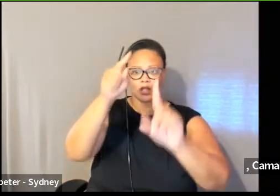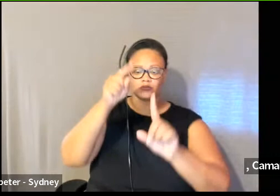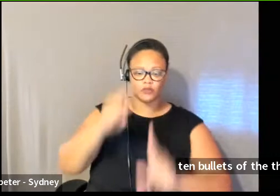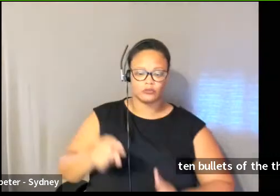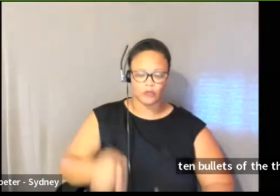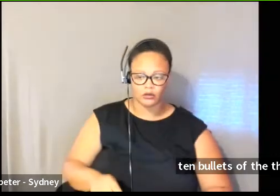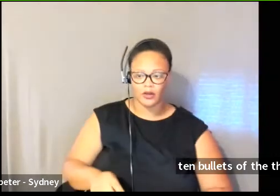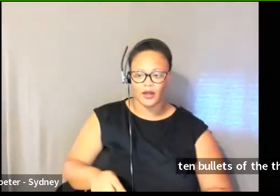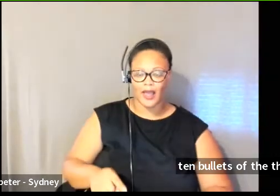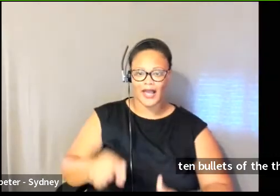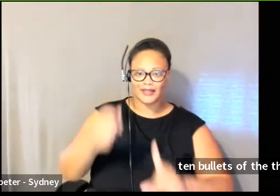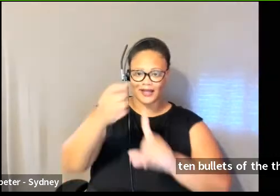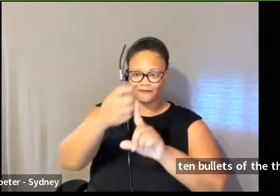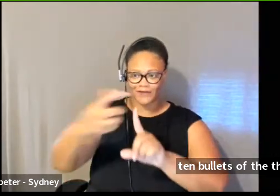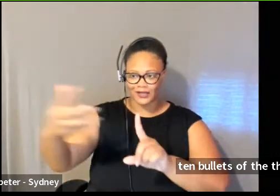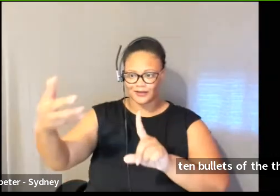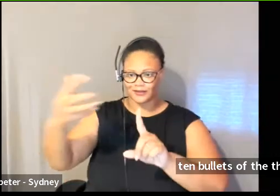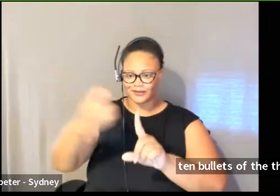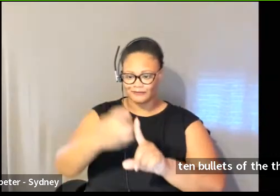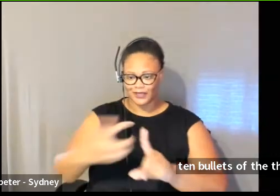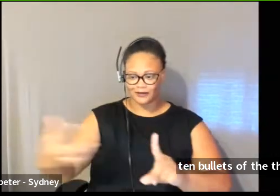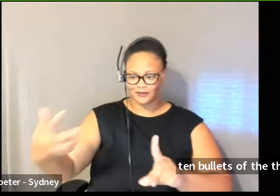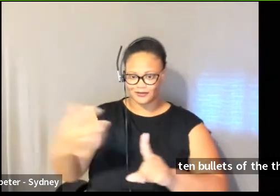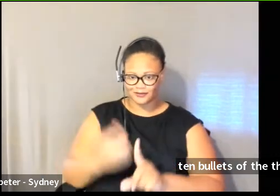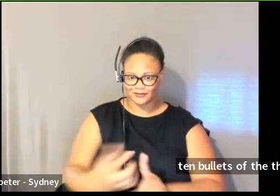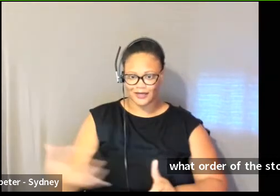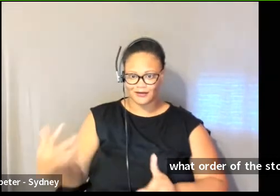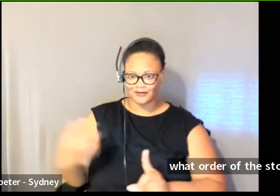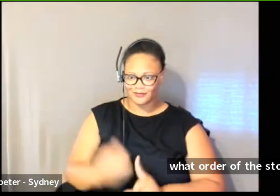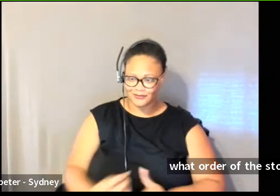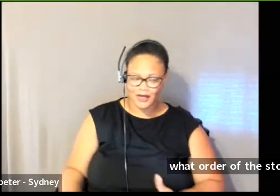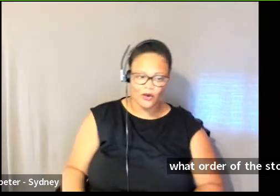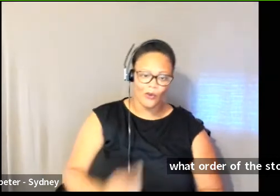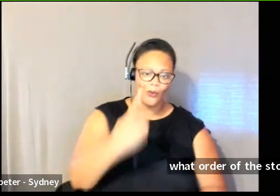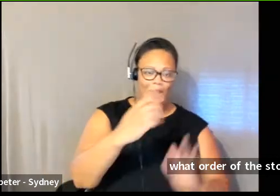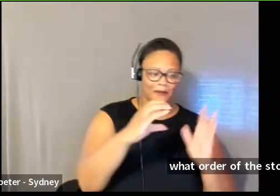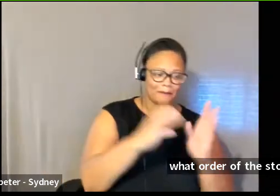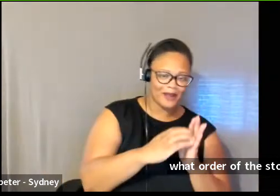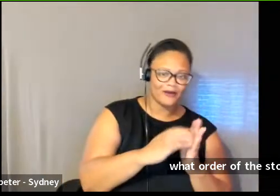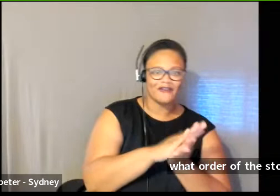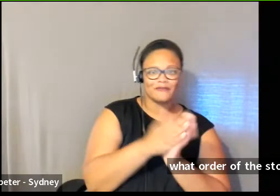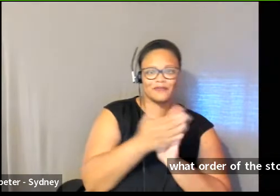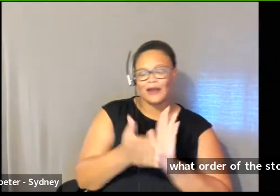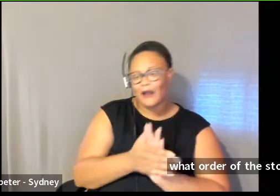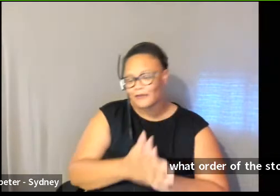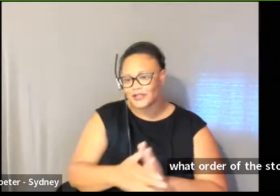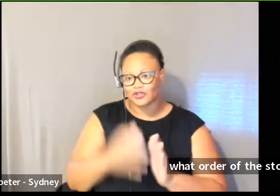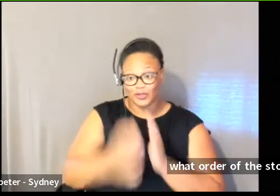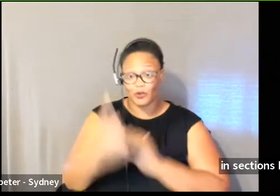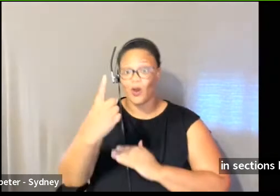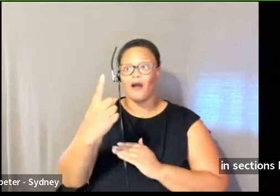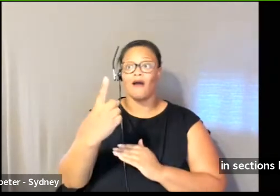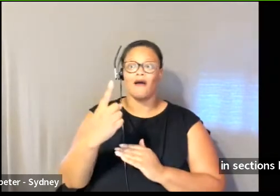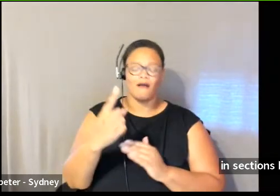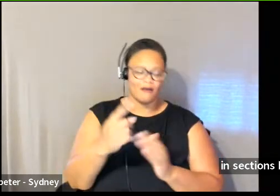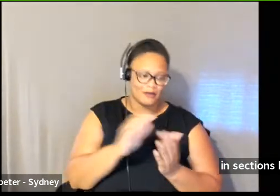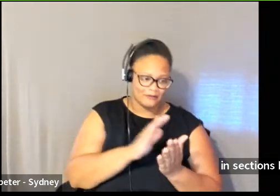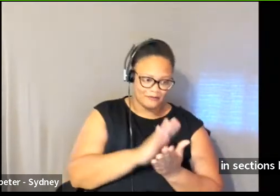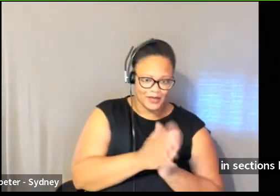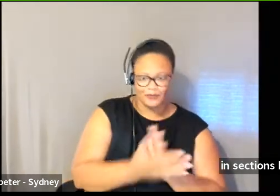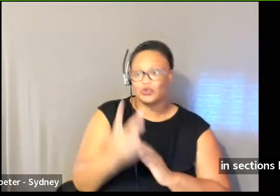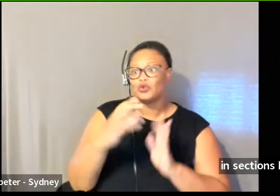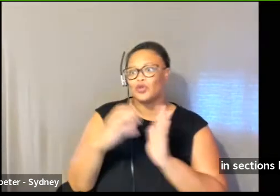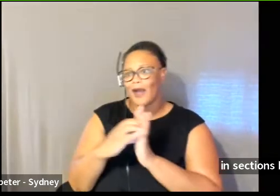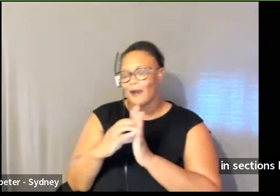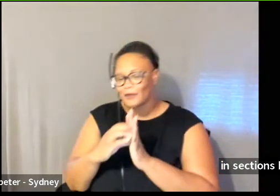start filling in little sections by paragraph. And then what becomes 1 or 2 paragraphs becomes, this paragraph is chapter 1, this paragraph is chapter 2.